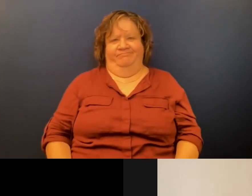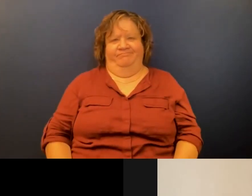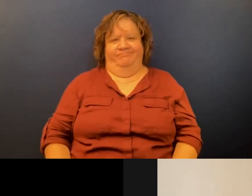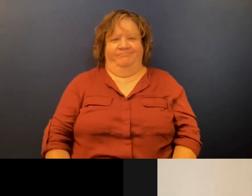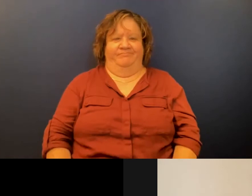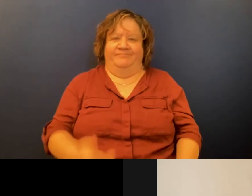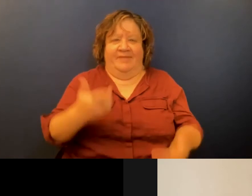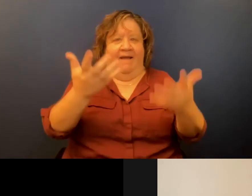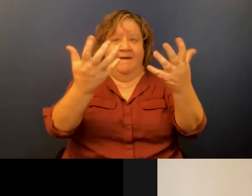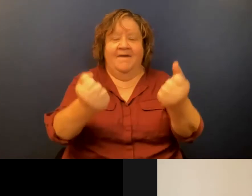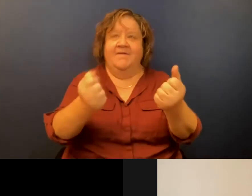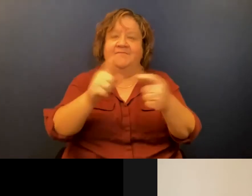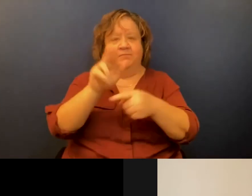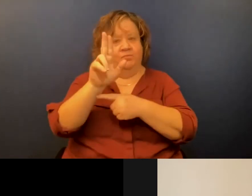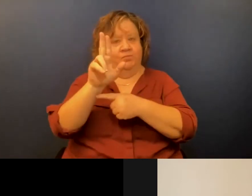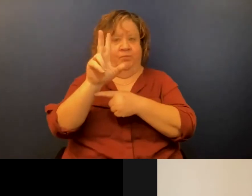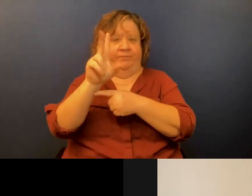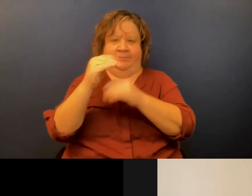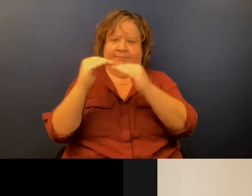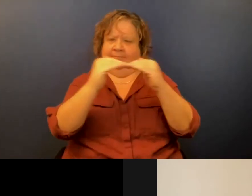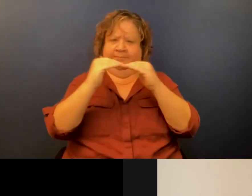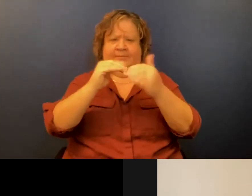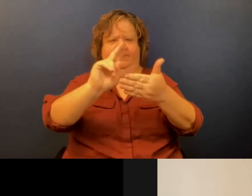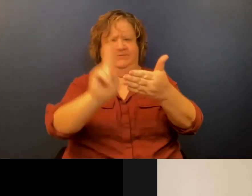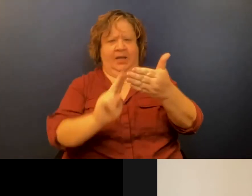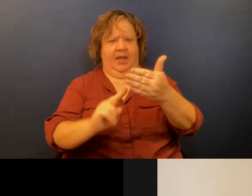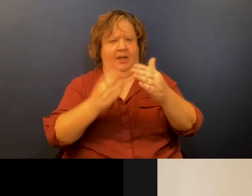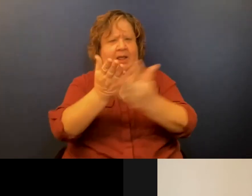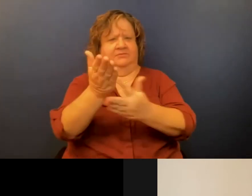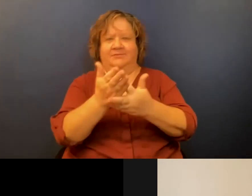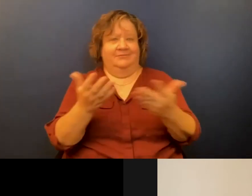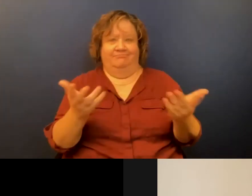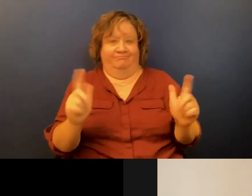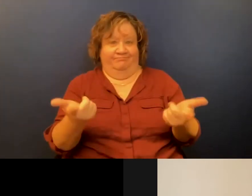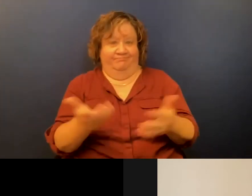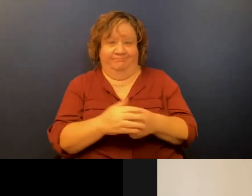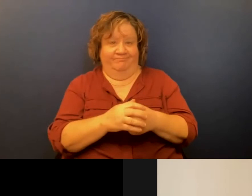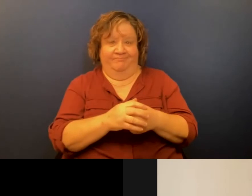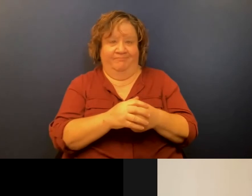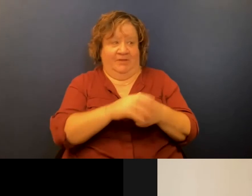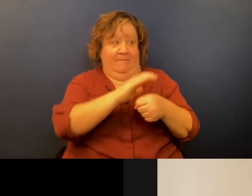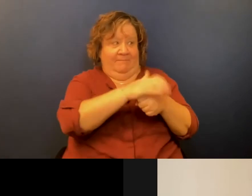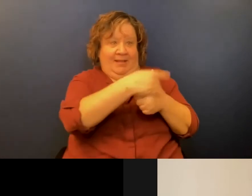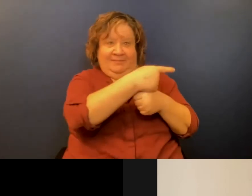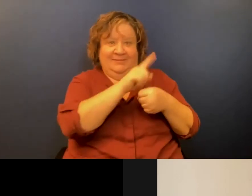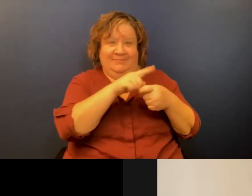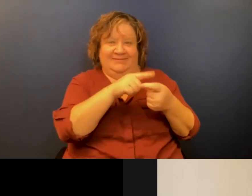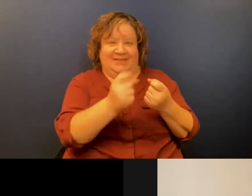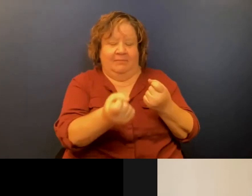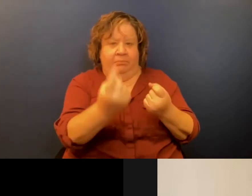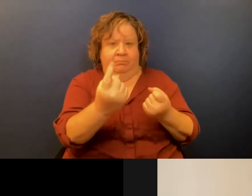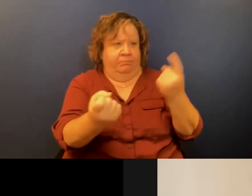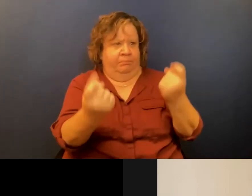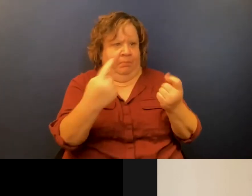showed us something that was hidden, and now we have it in front of us. I also like to mention that